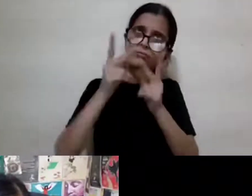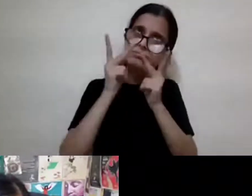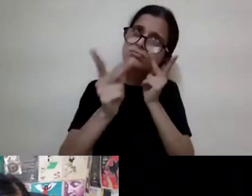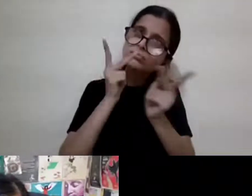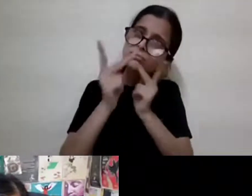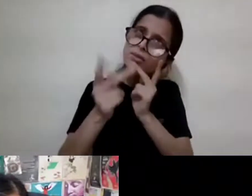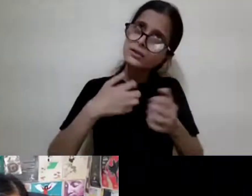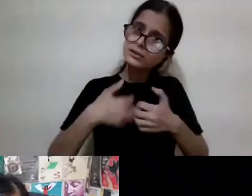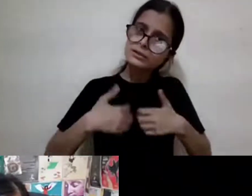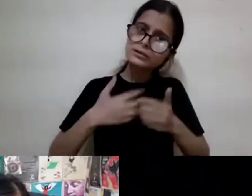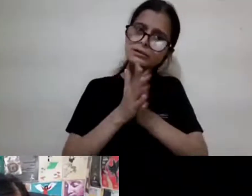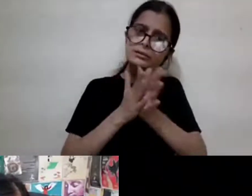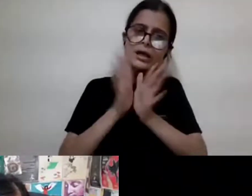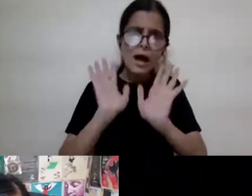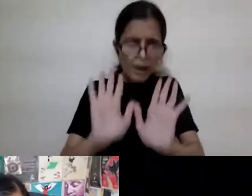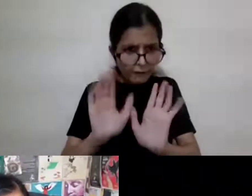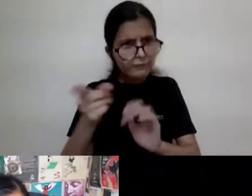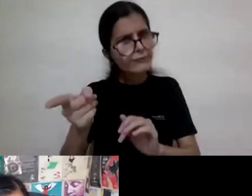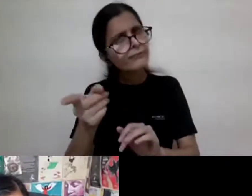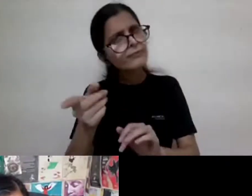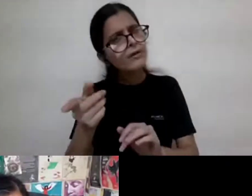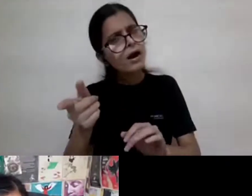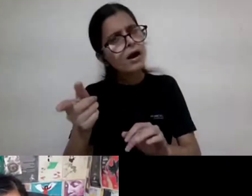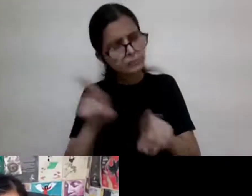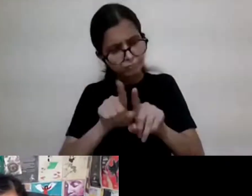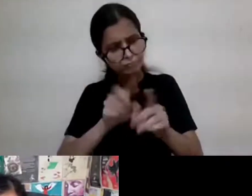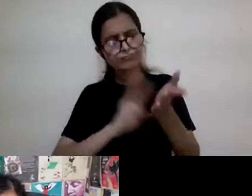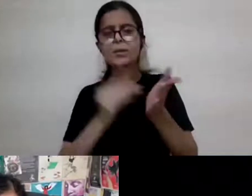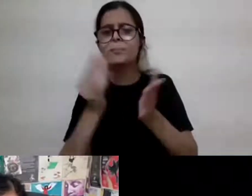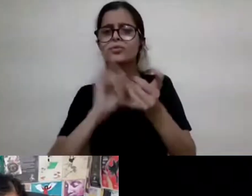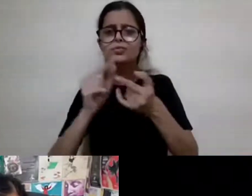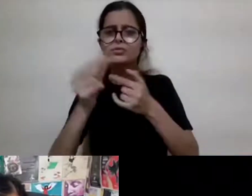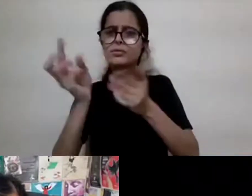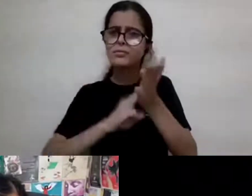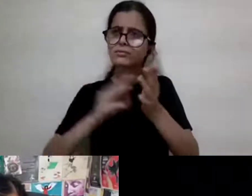this kind of museums, so their